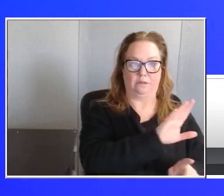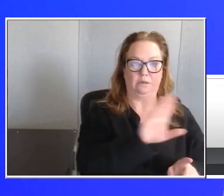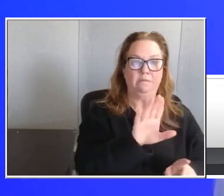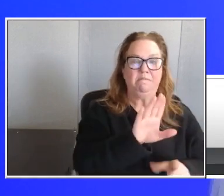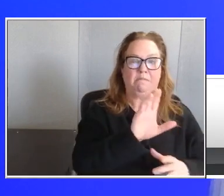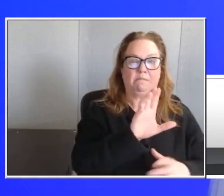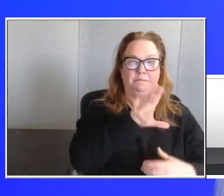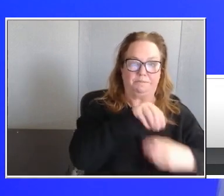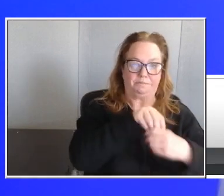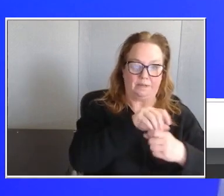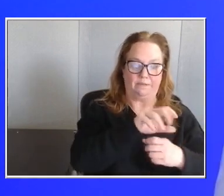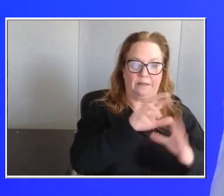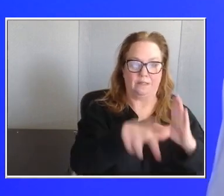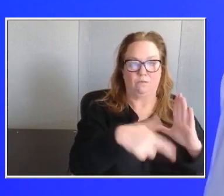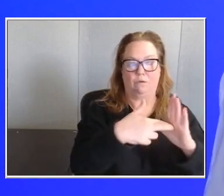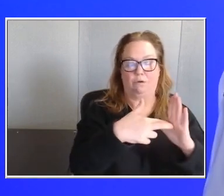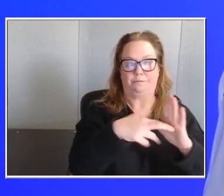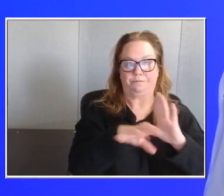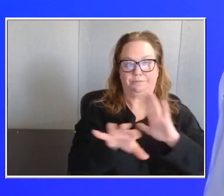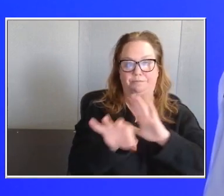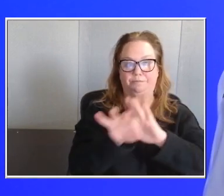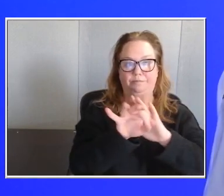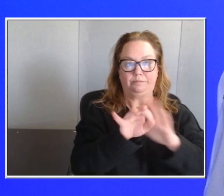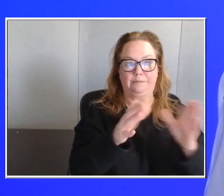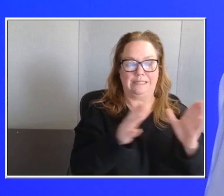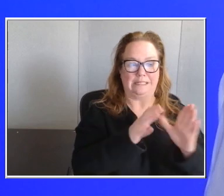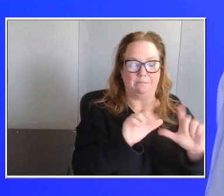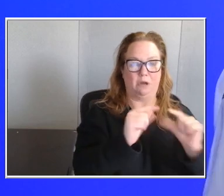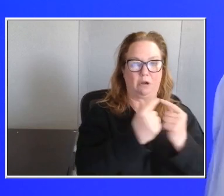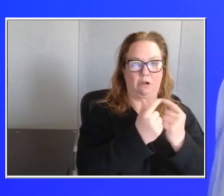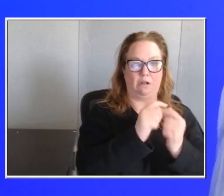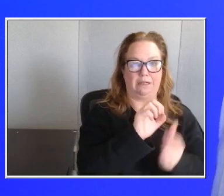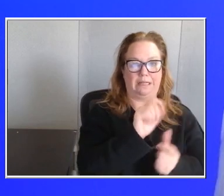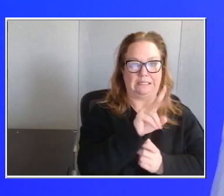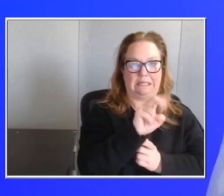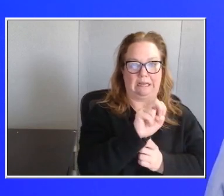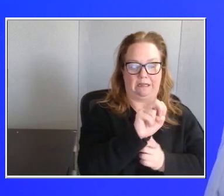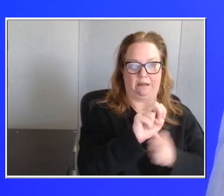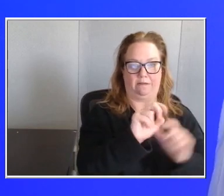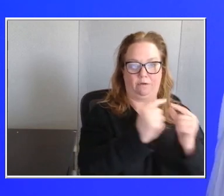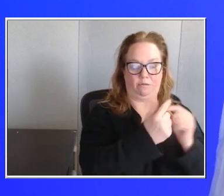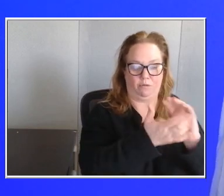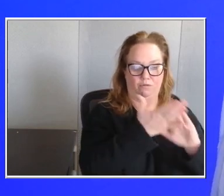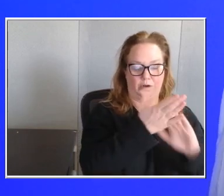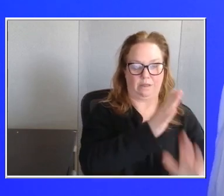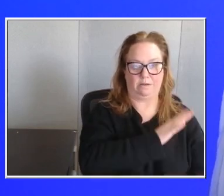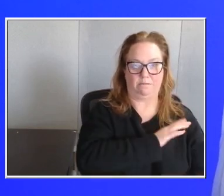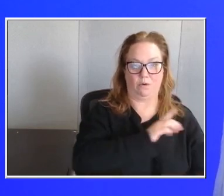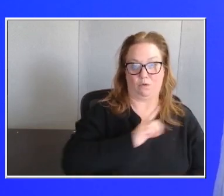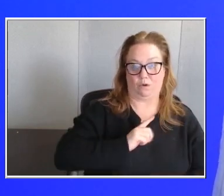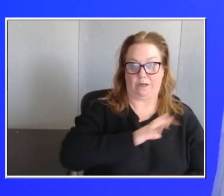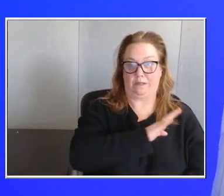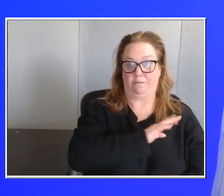this role. So it's really the small executive group would run the board, and the board members were